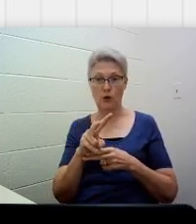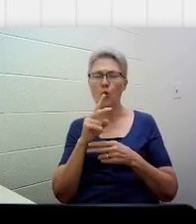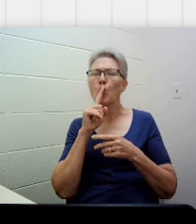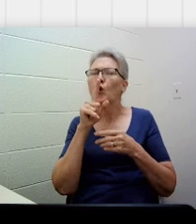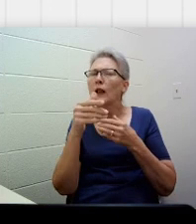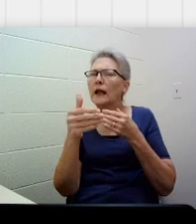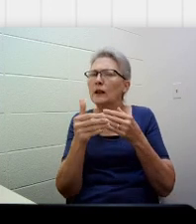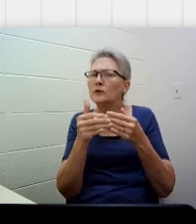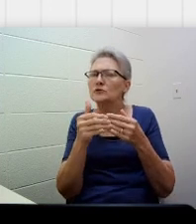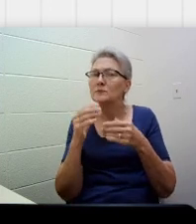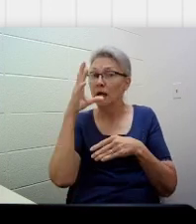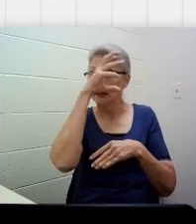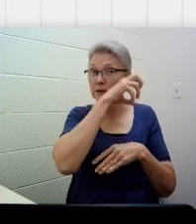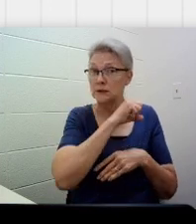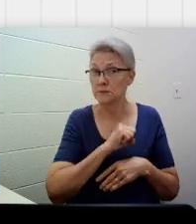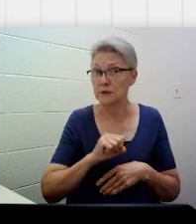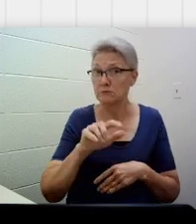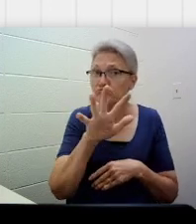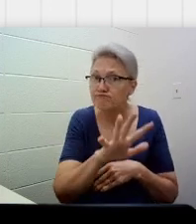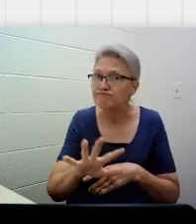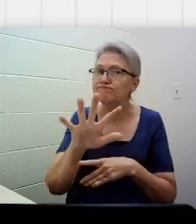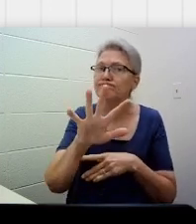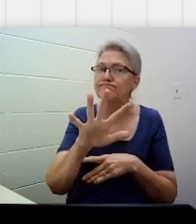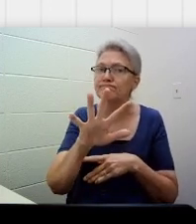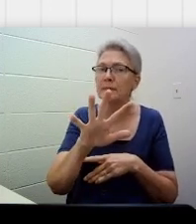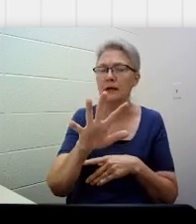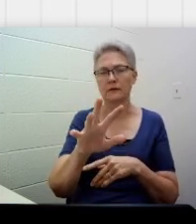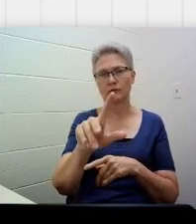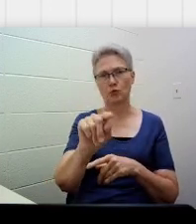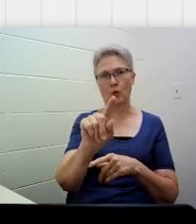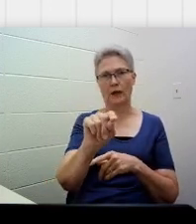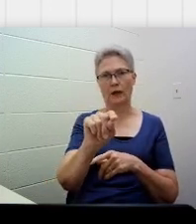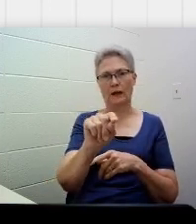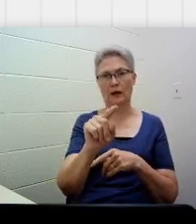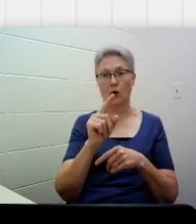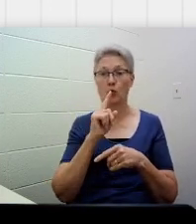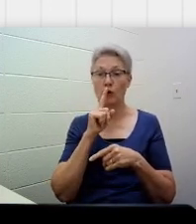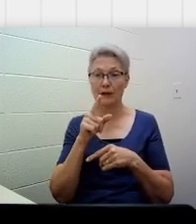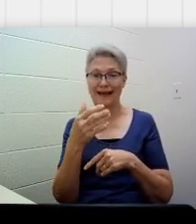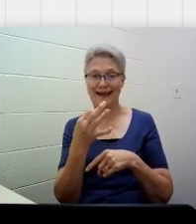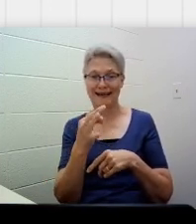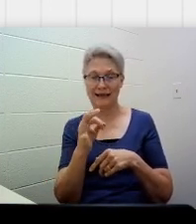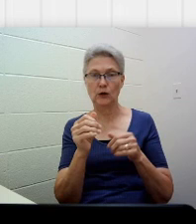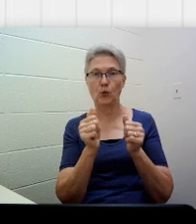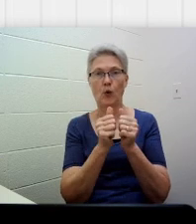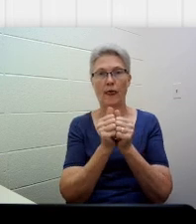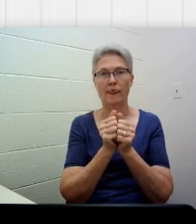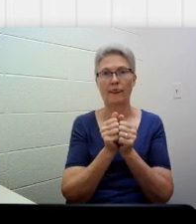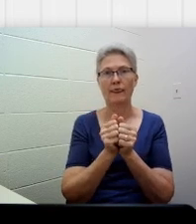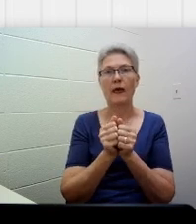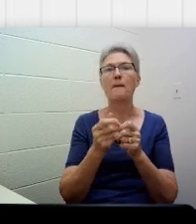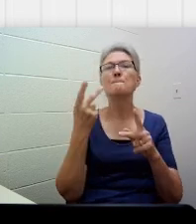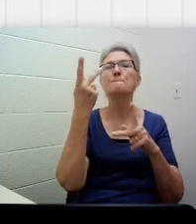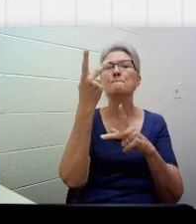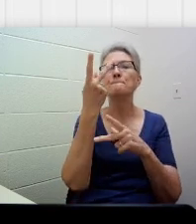really close to my estimate of 20. And I actually got 19 with